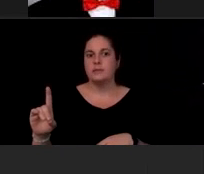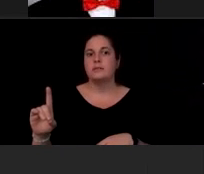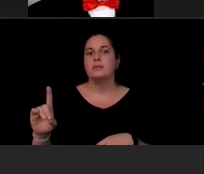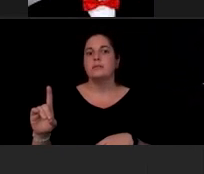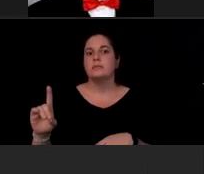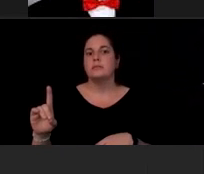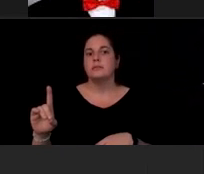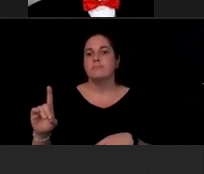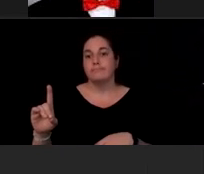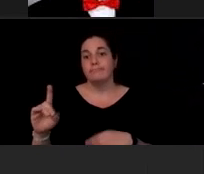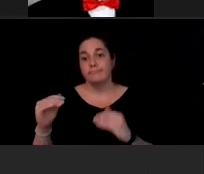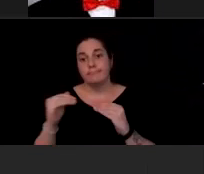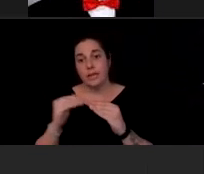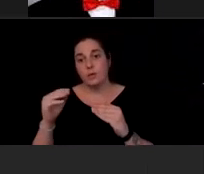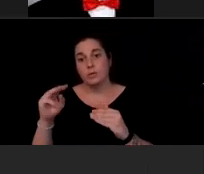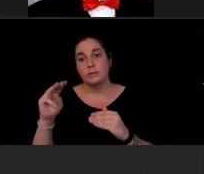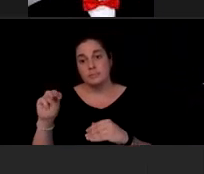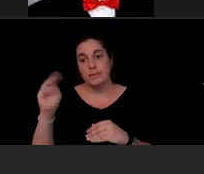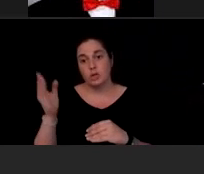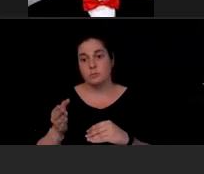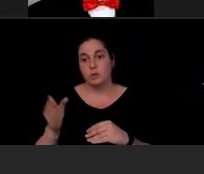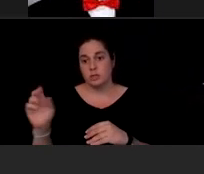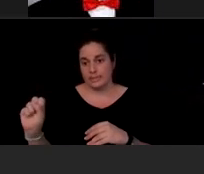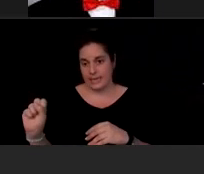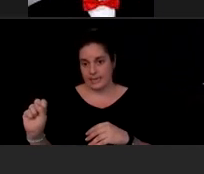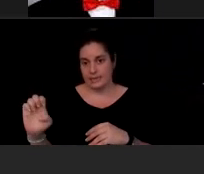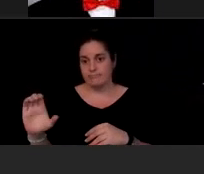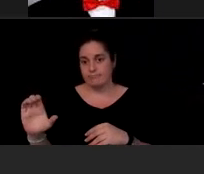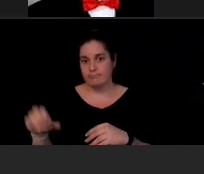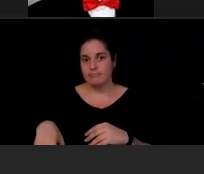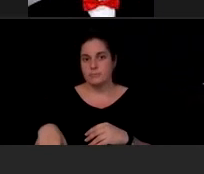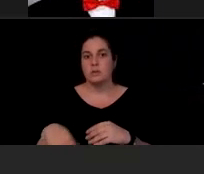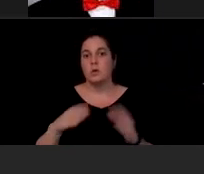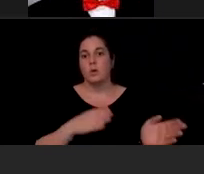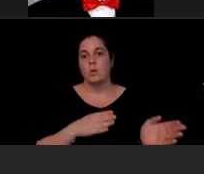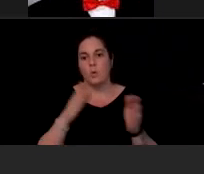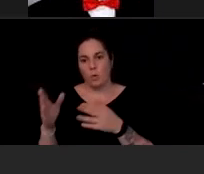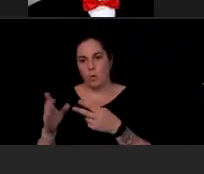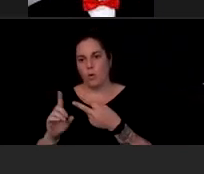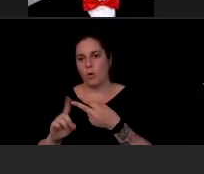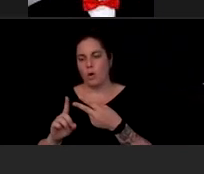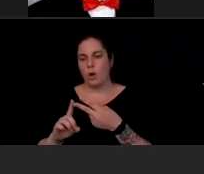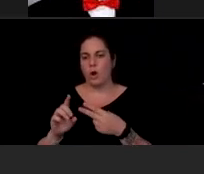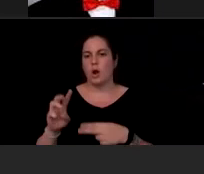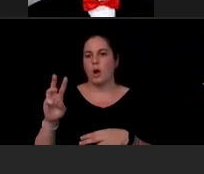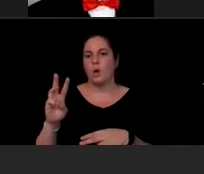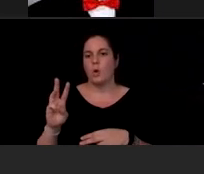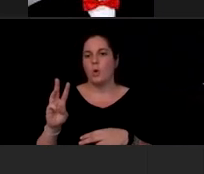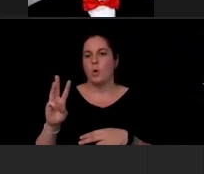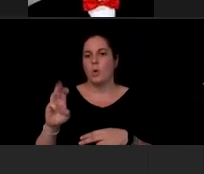which equate to meters per second, or wavelength times